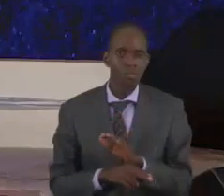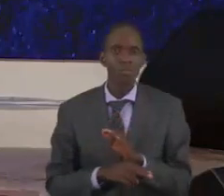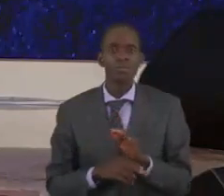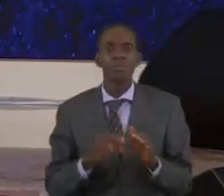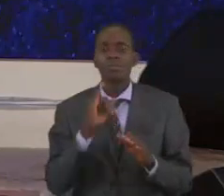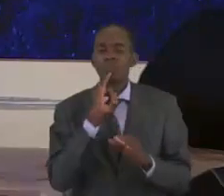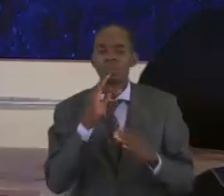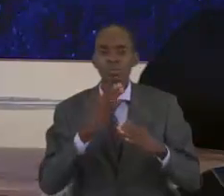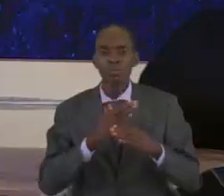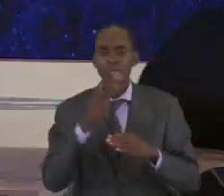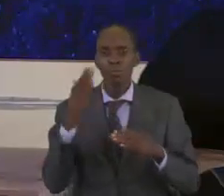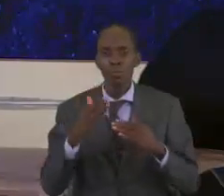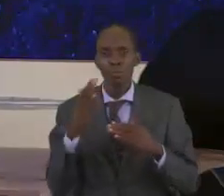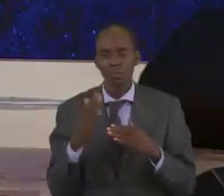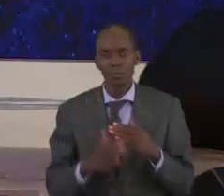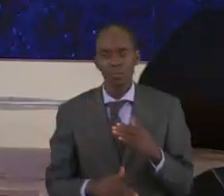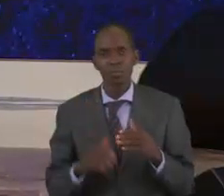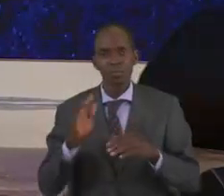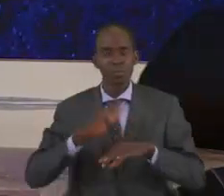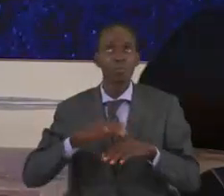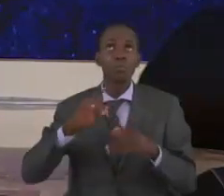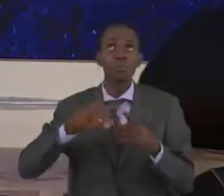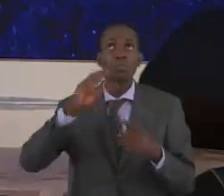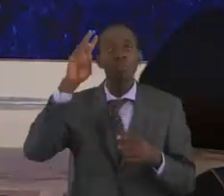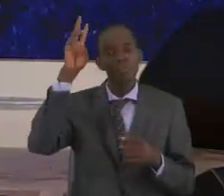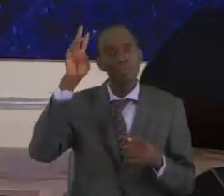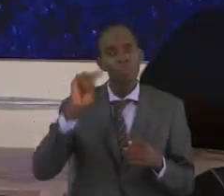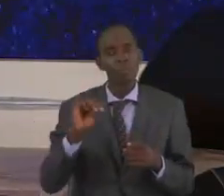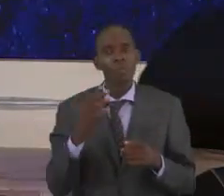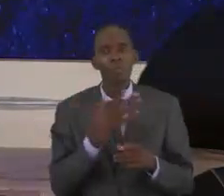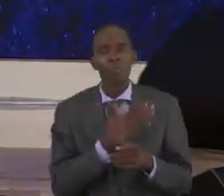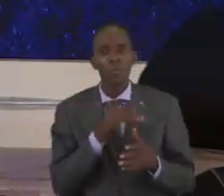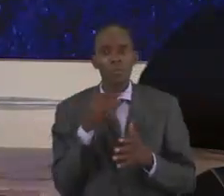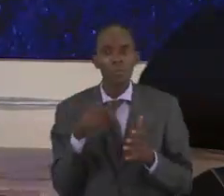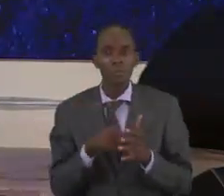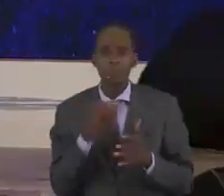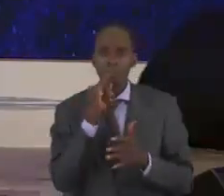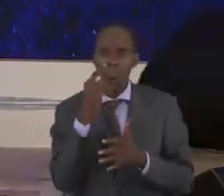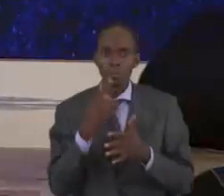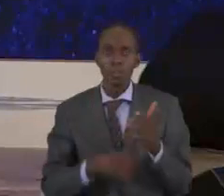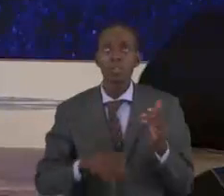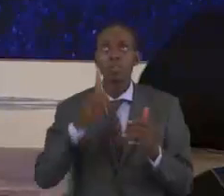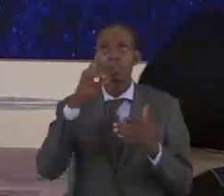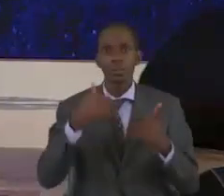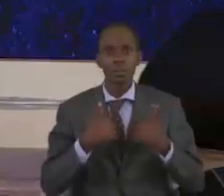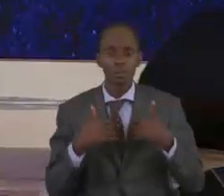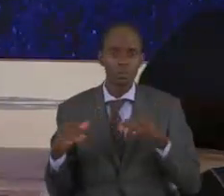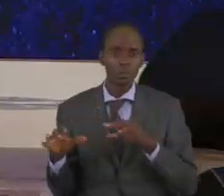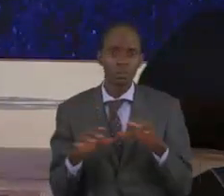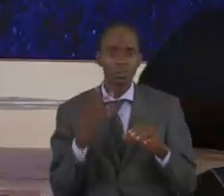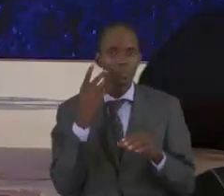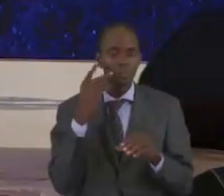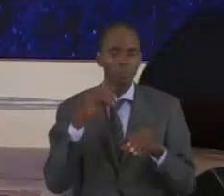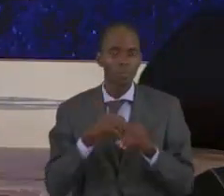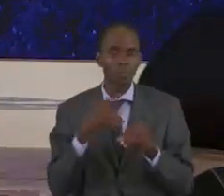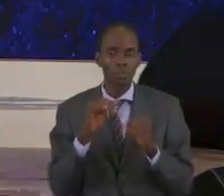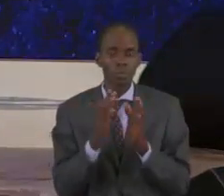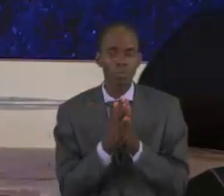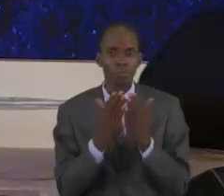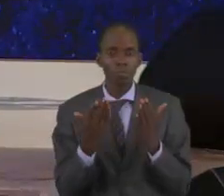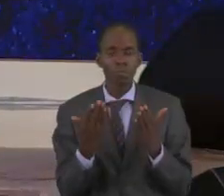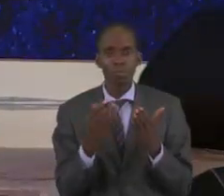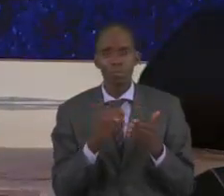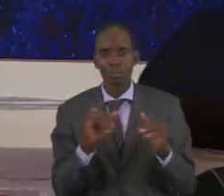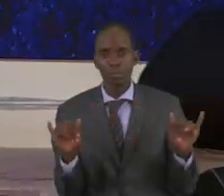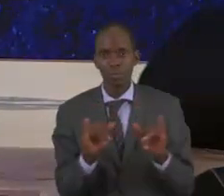is totally unto him. And this is what he has done. We're told in verse 18